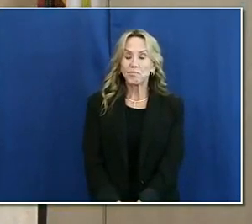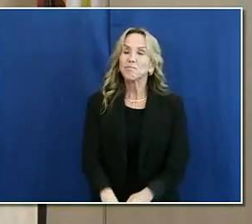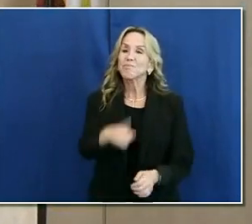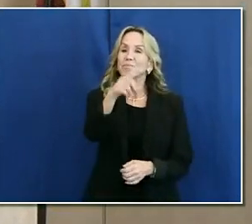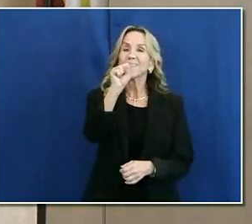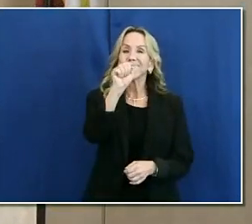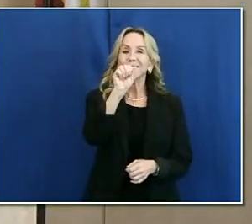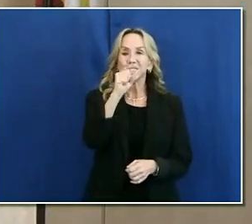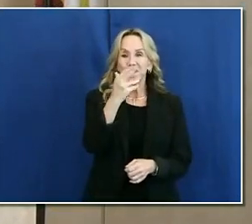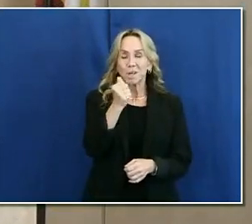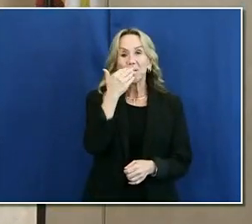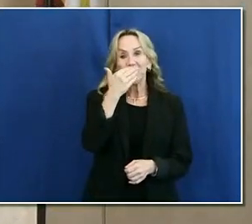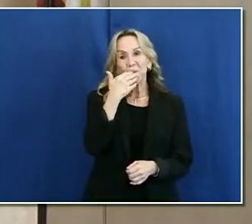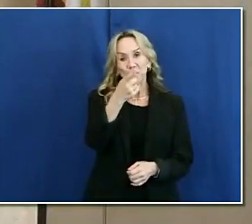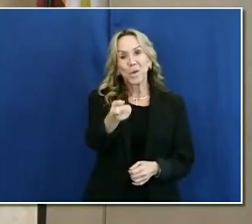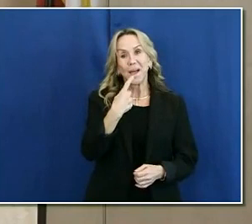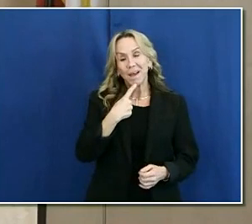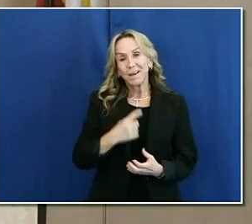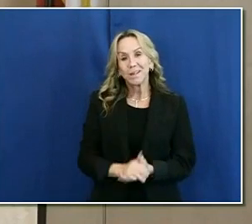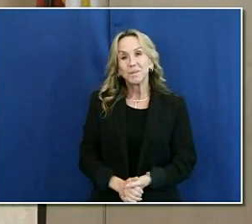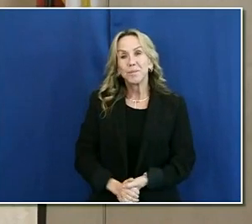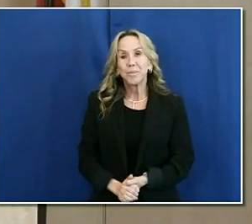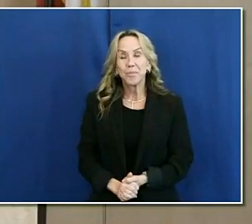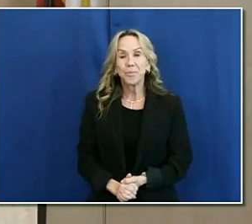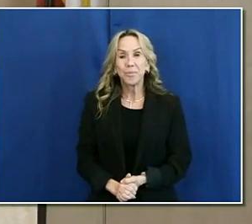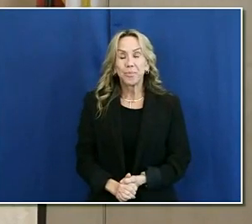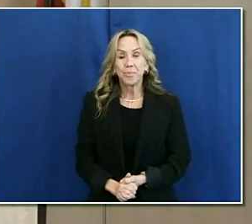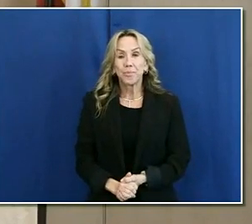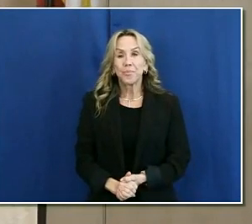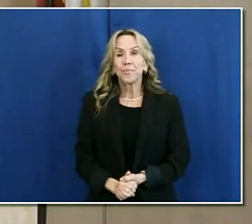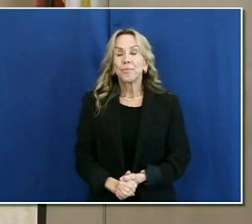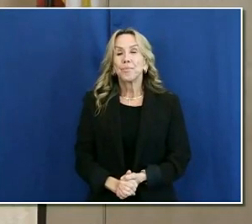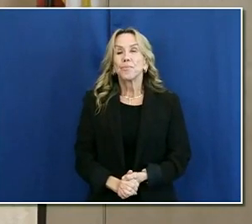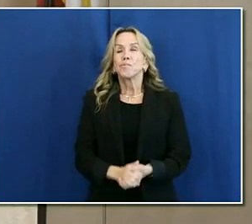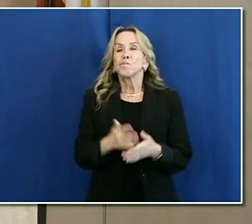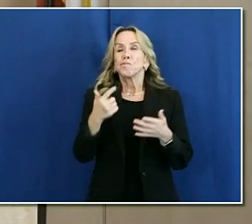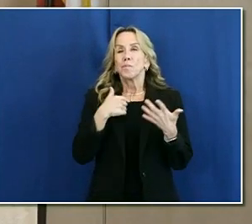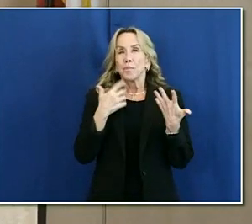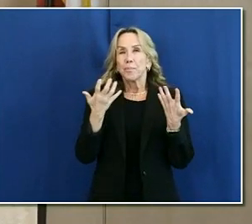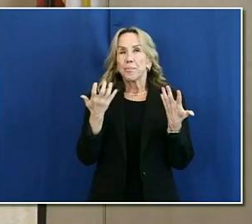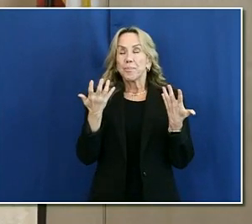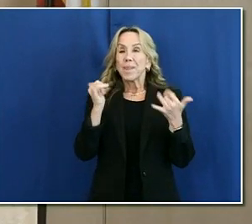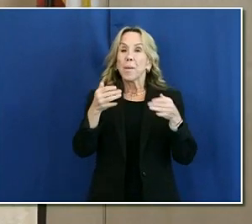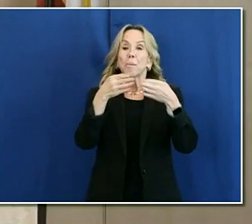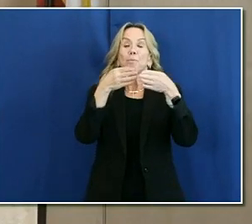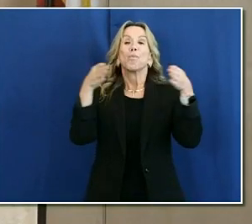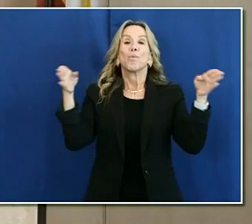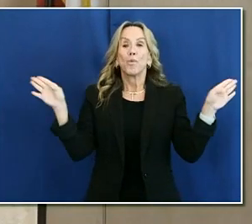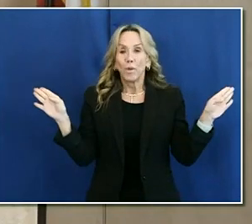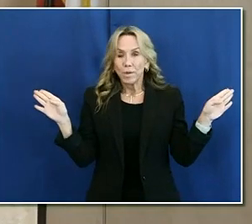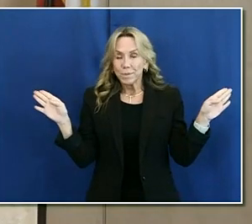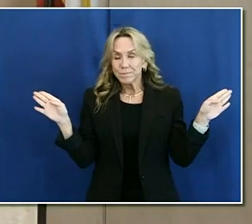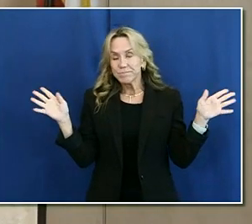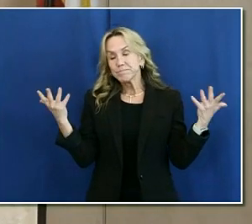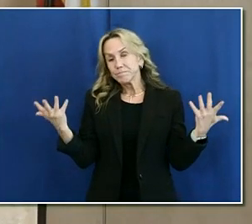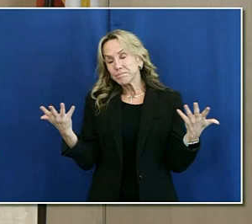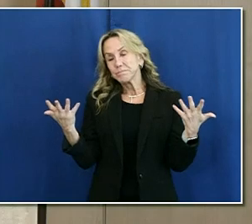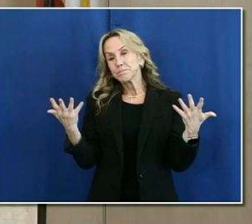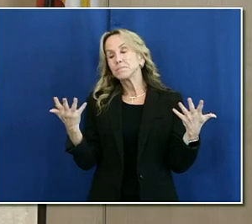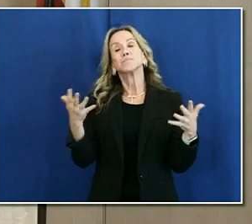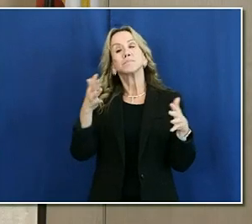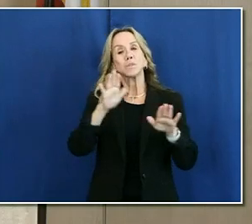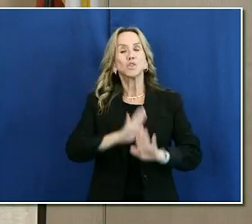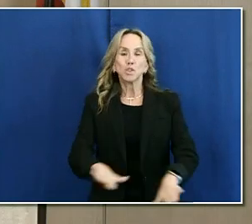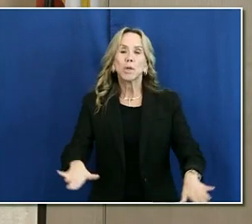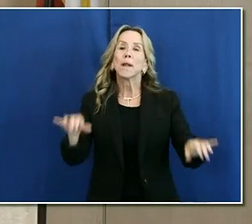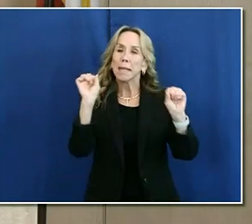Sasha, thank you for that question. I think making a broad general statement, children can